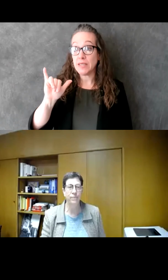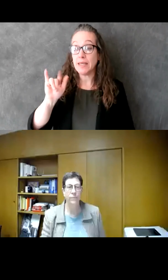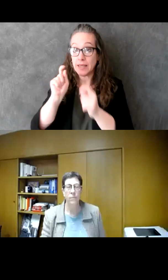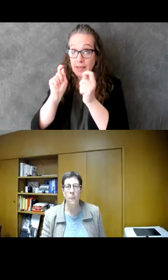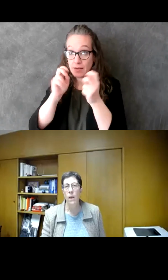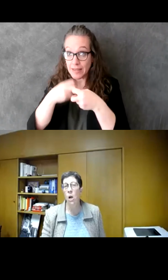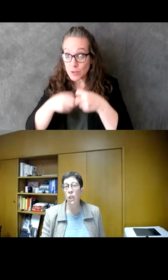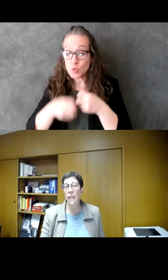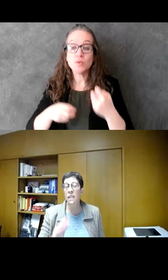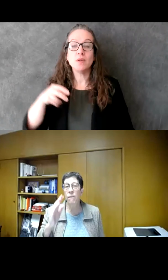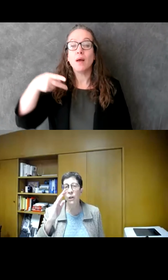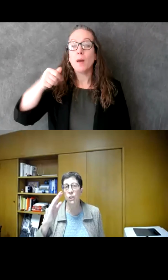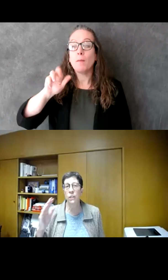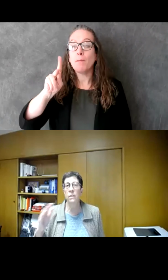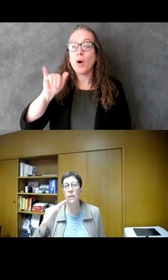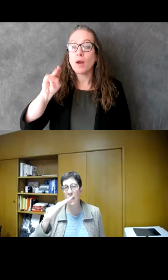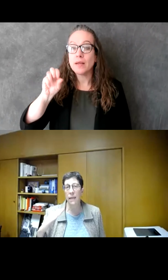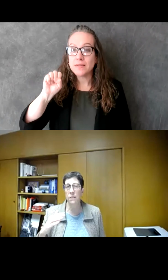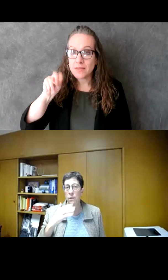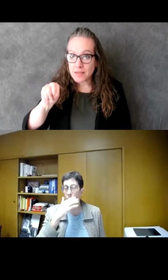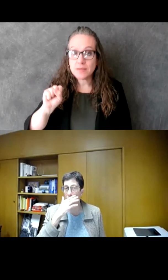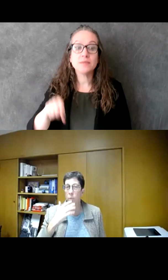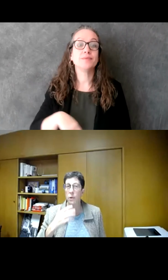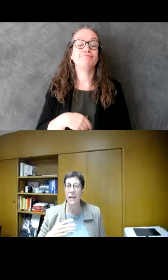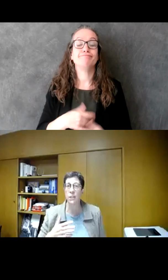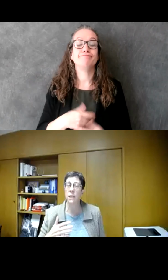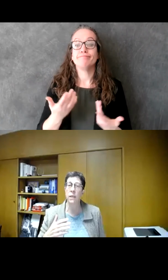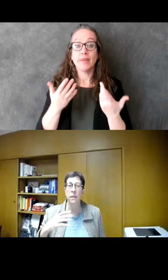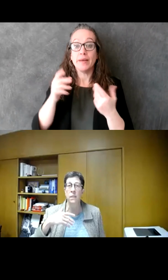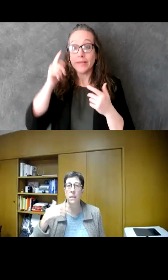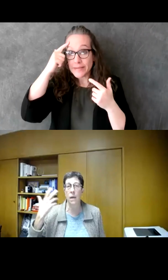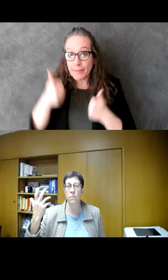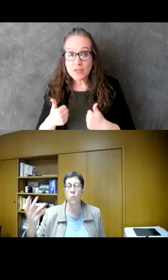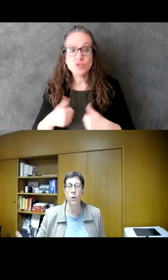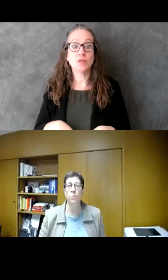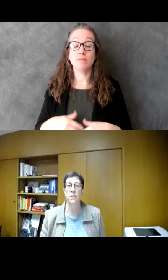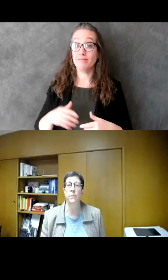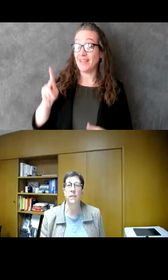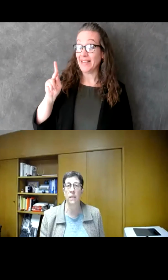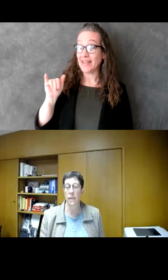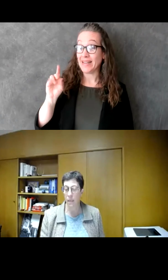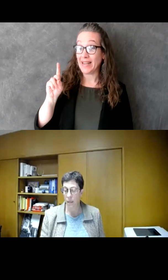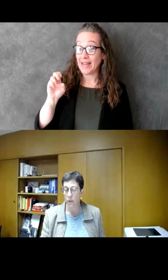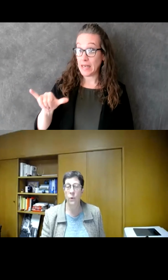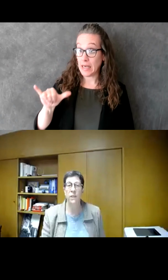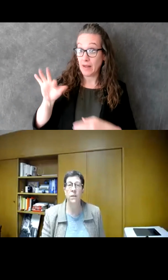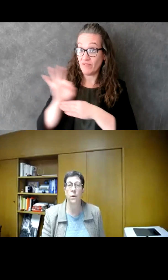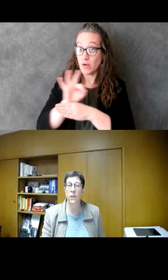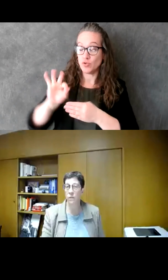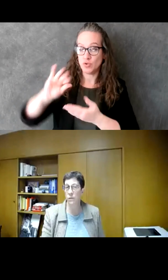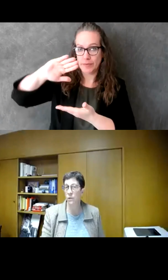dementia. Our kidney function declines with normal aging and can decline more precipitously